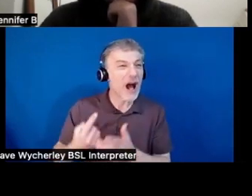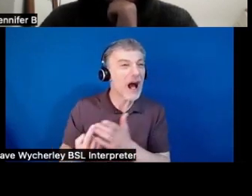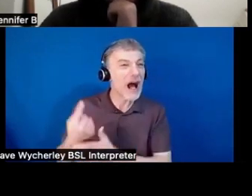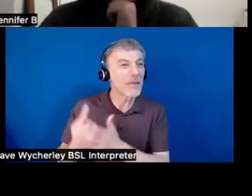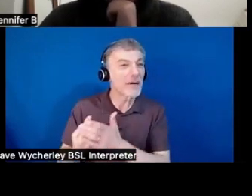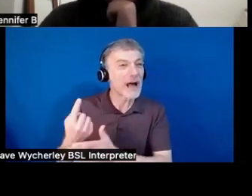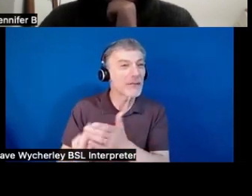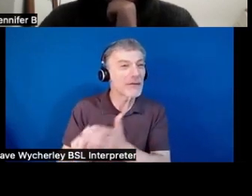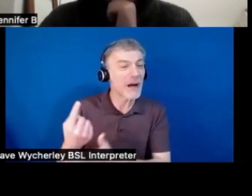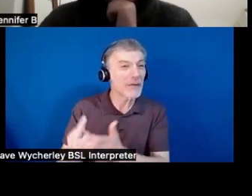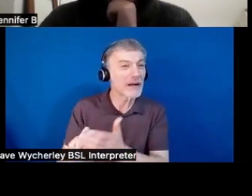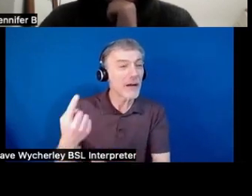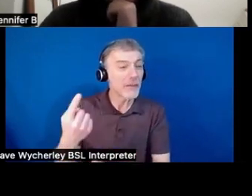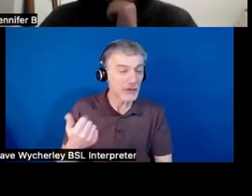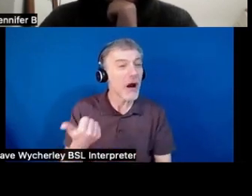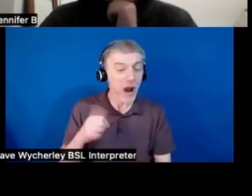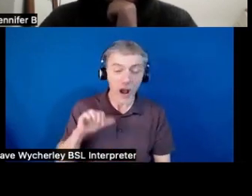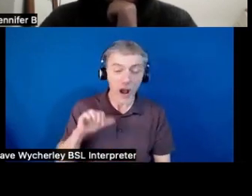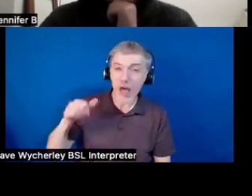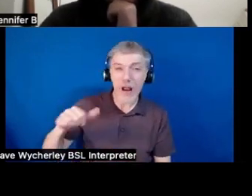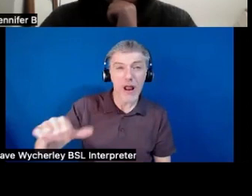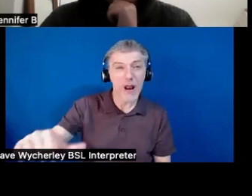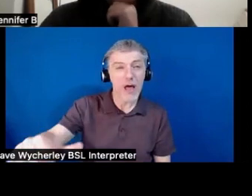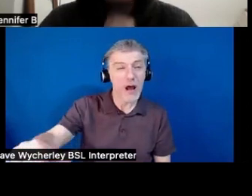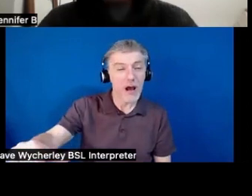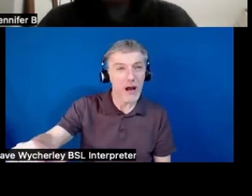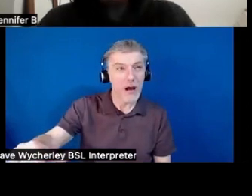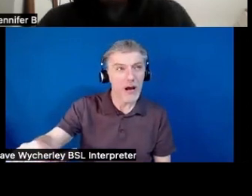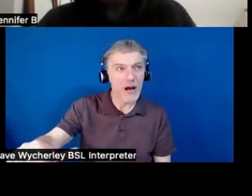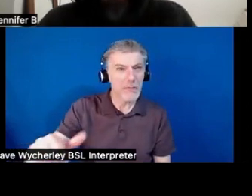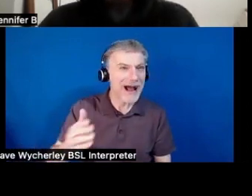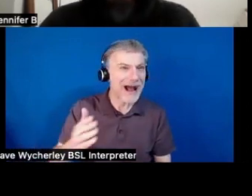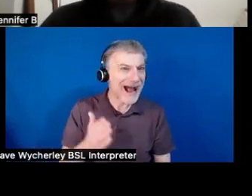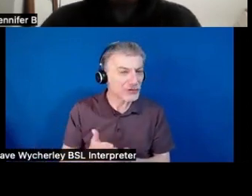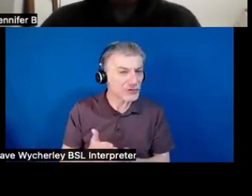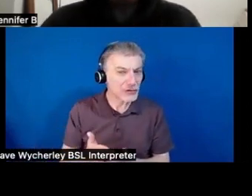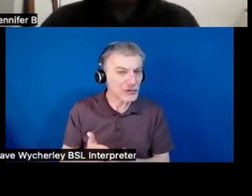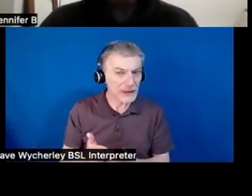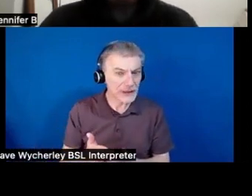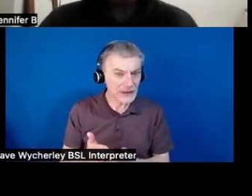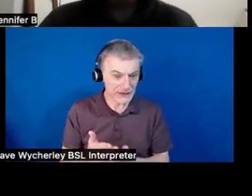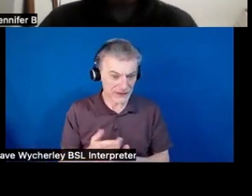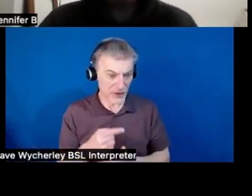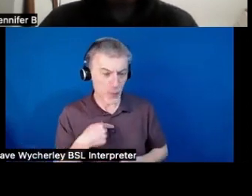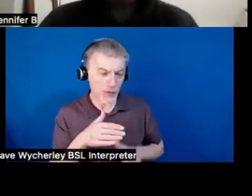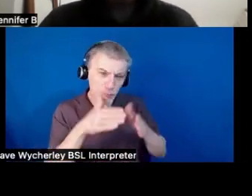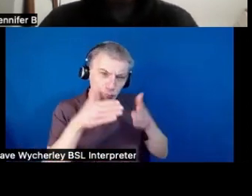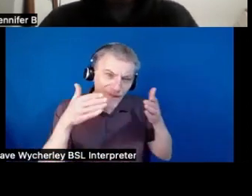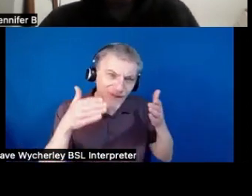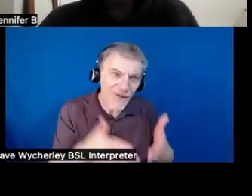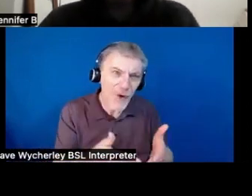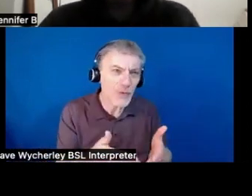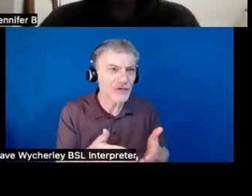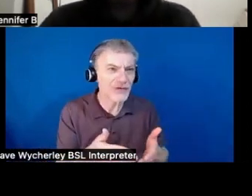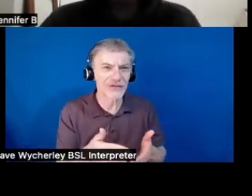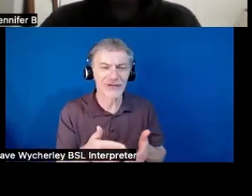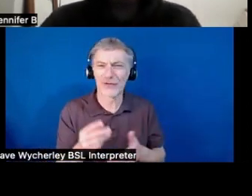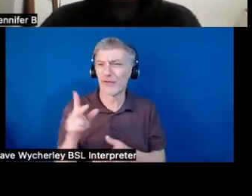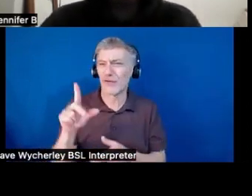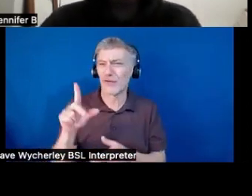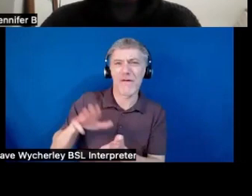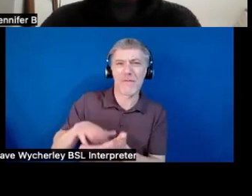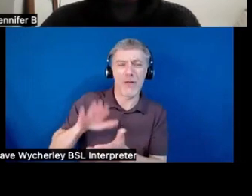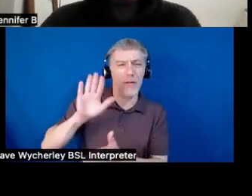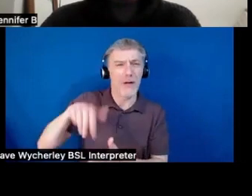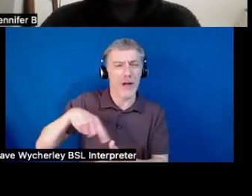know, 12 months. But then we have a lot of time given to this, you know, 3-second moment or whatever it is.